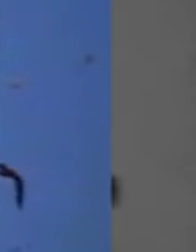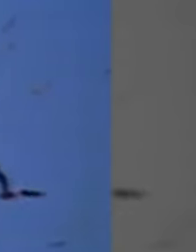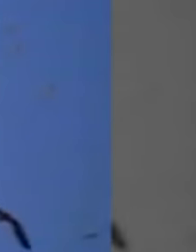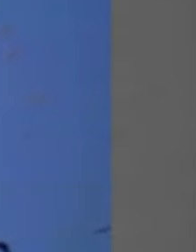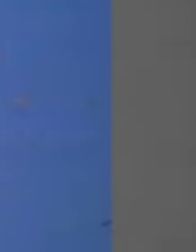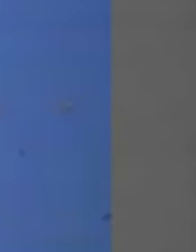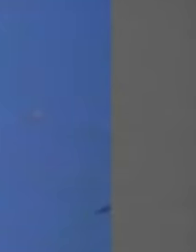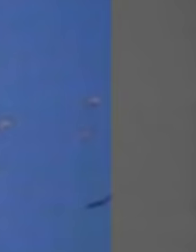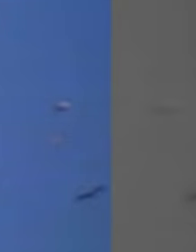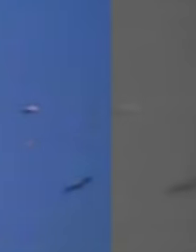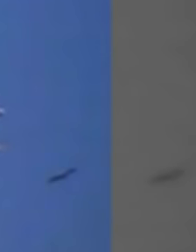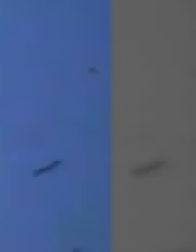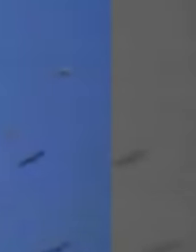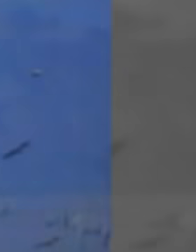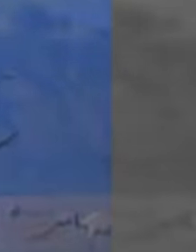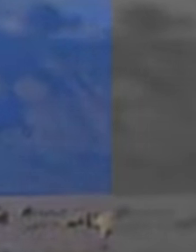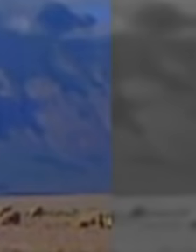today.